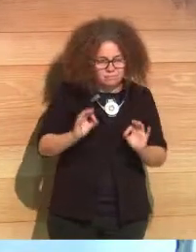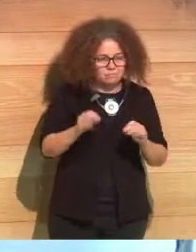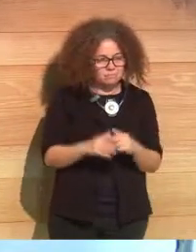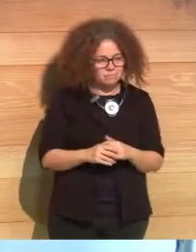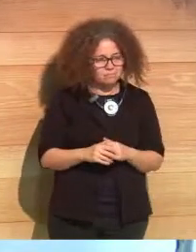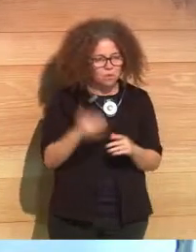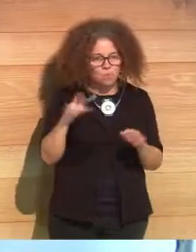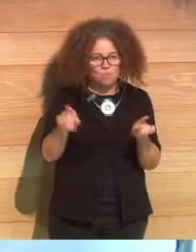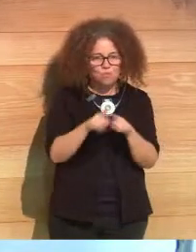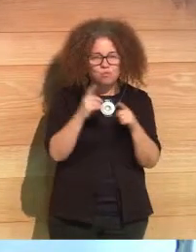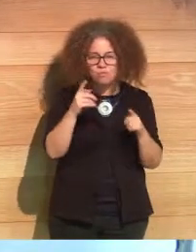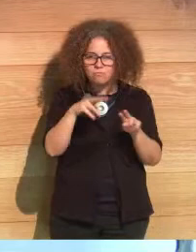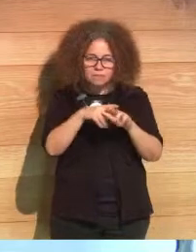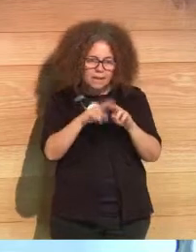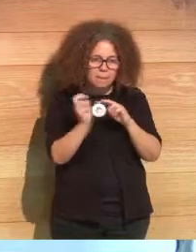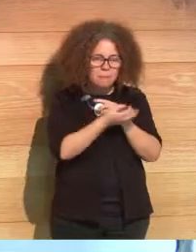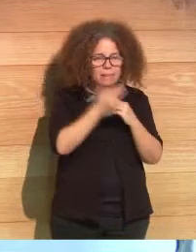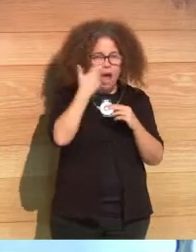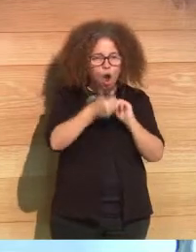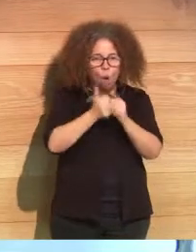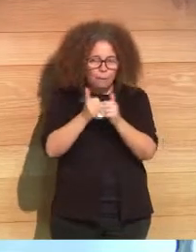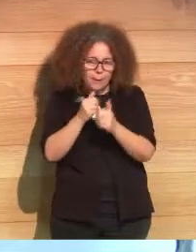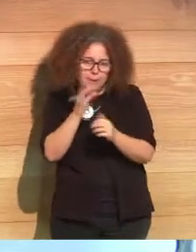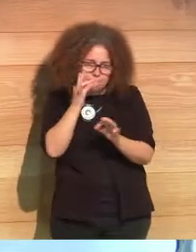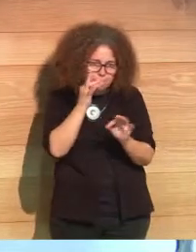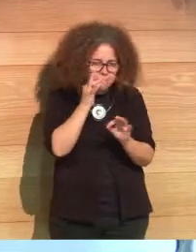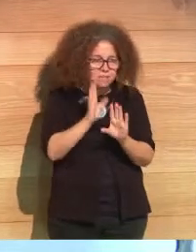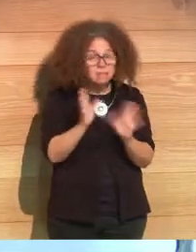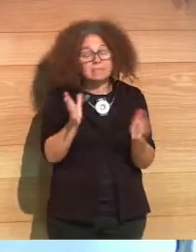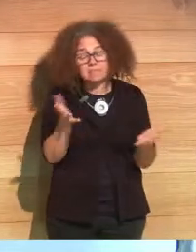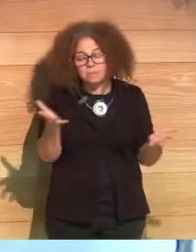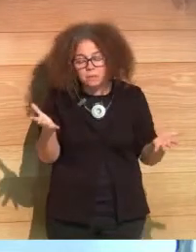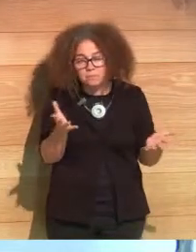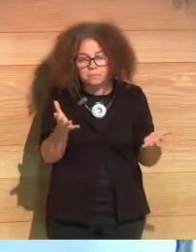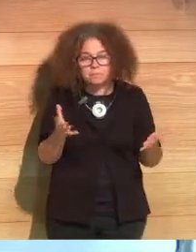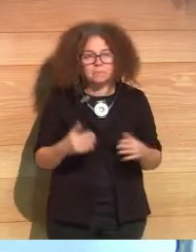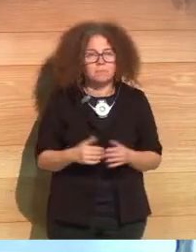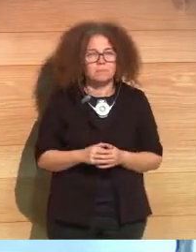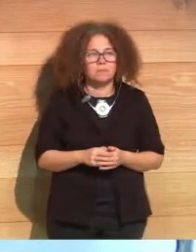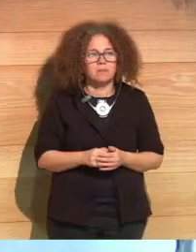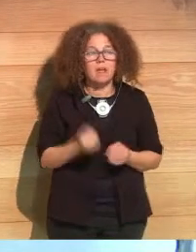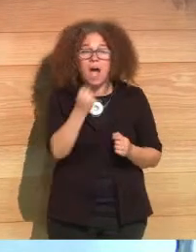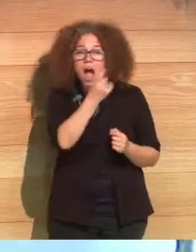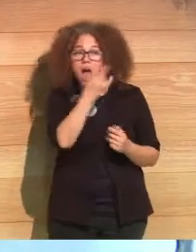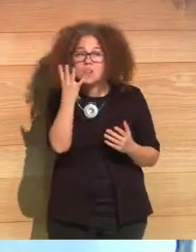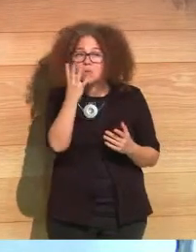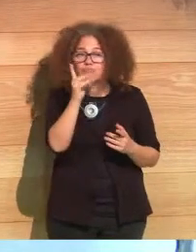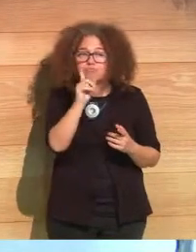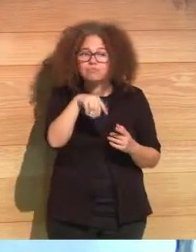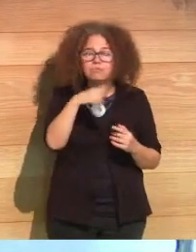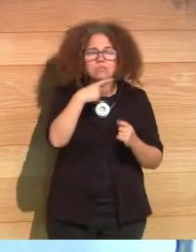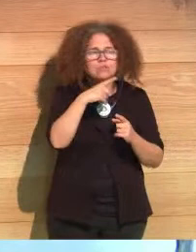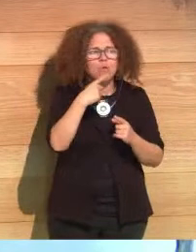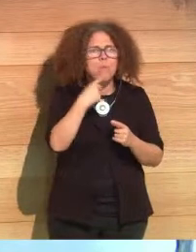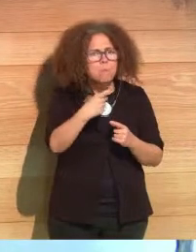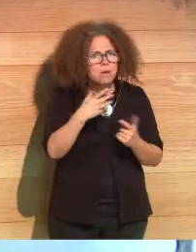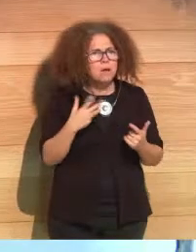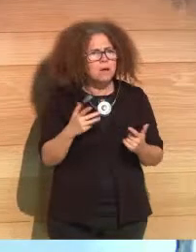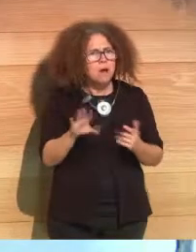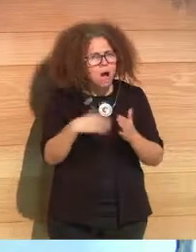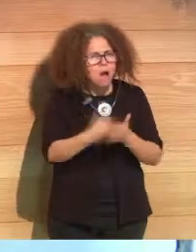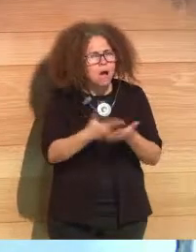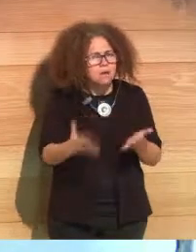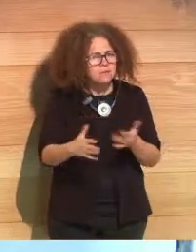tools. But there are very complex and underlying stories to be told in this